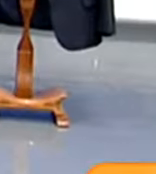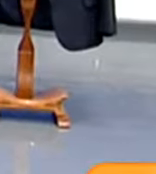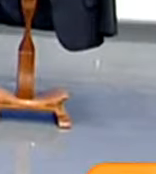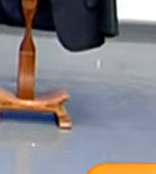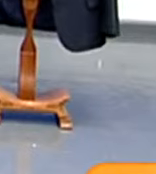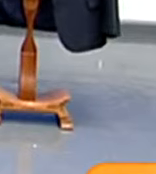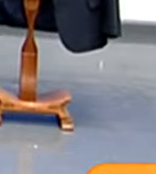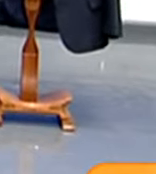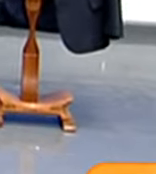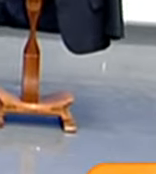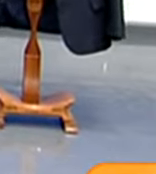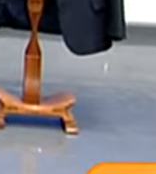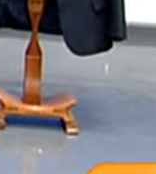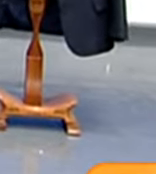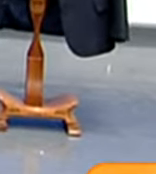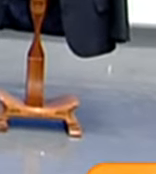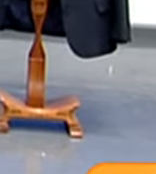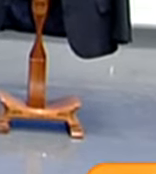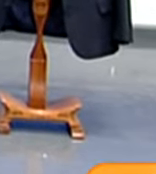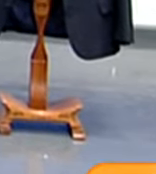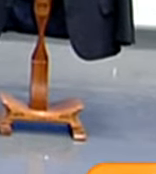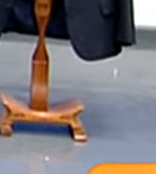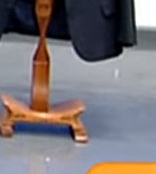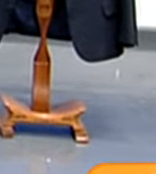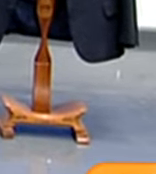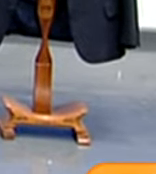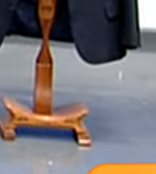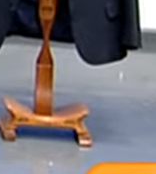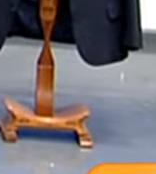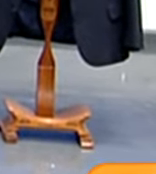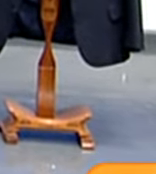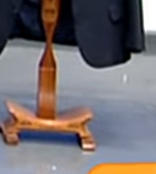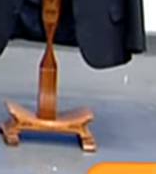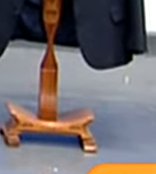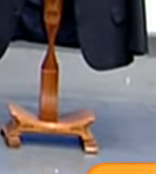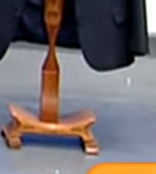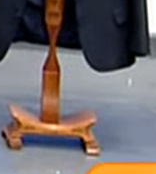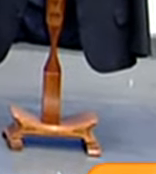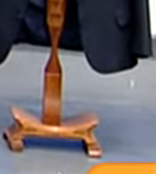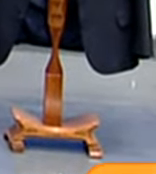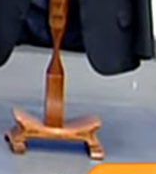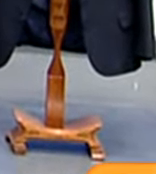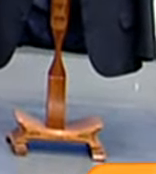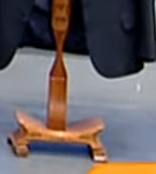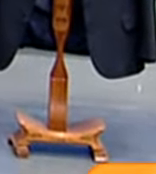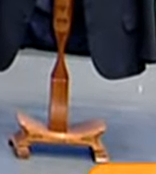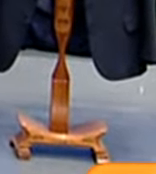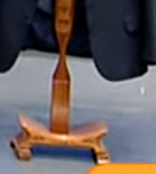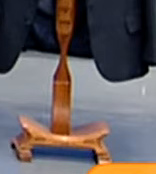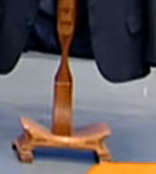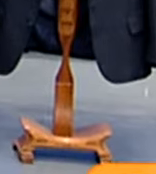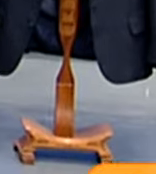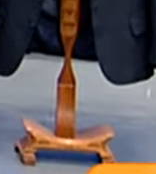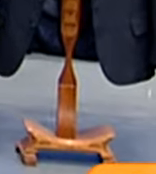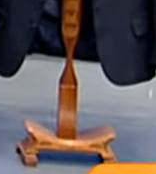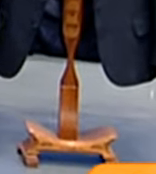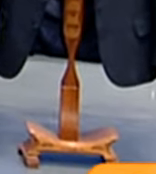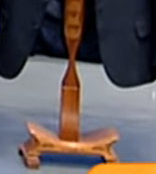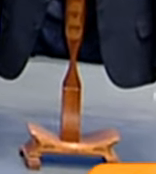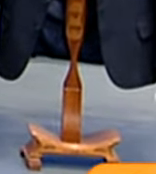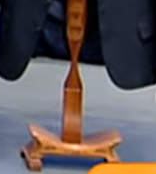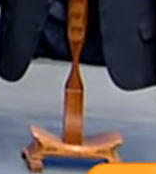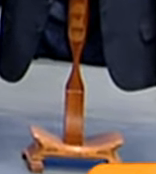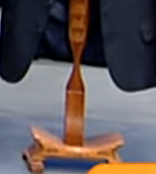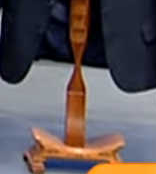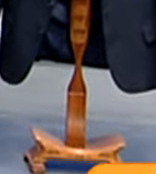I may just quickly explain. You see, there was the housing levy that came into operation through the Finance Act. Mm-hmm. And